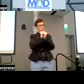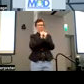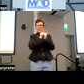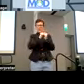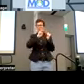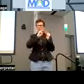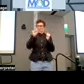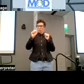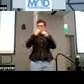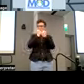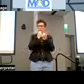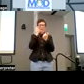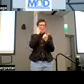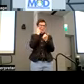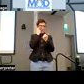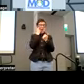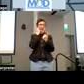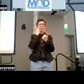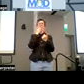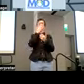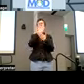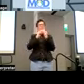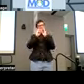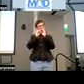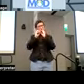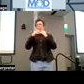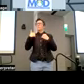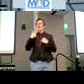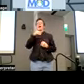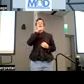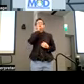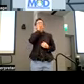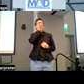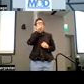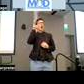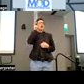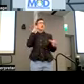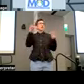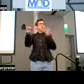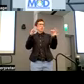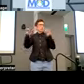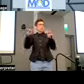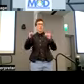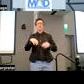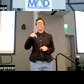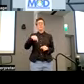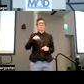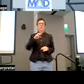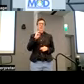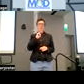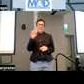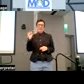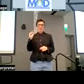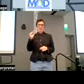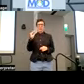some in lawsuits to have audio description. And of course, Massachusetts, the home of NCAM GBH, which I just learned